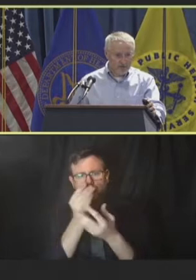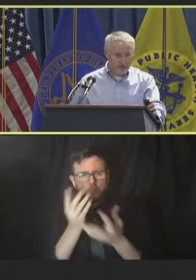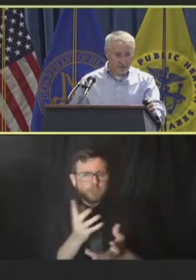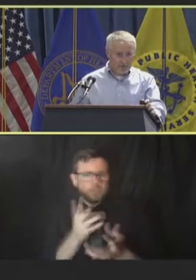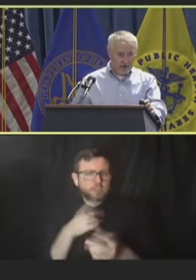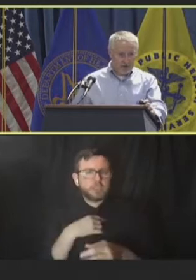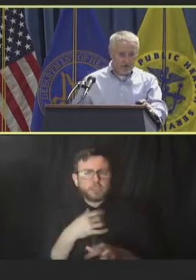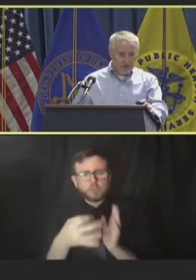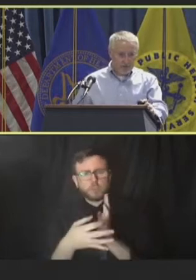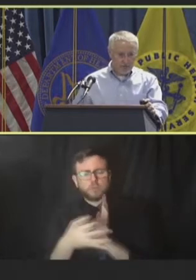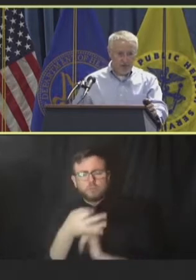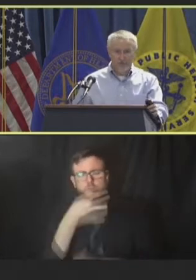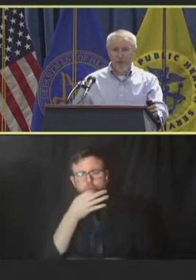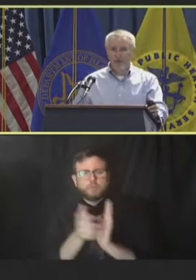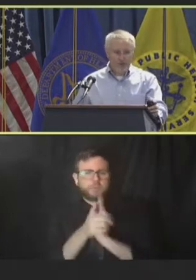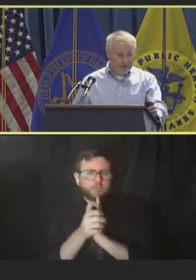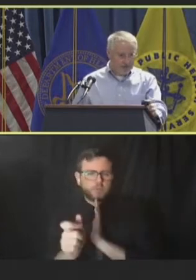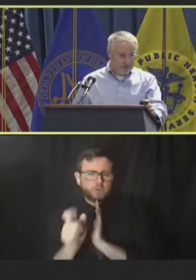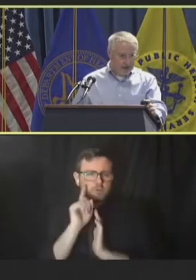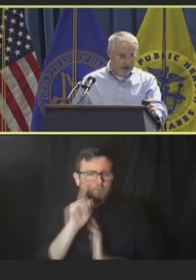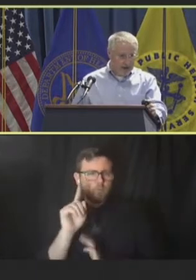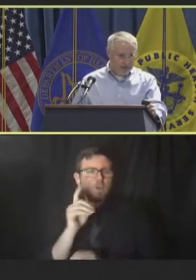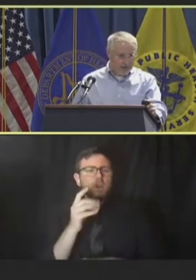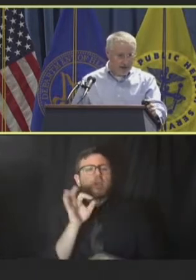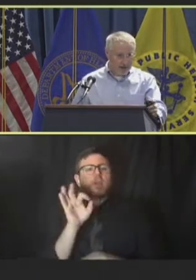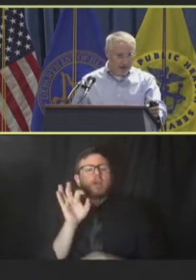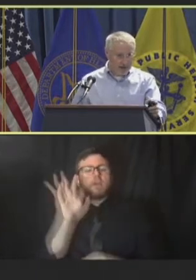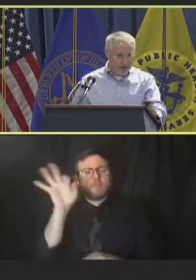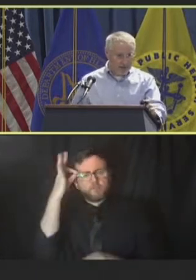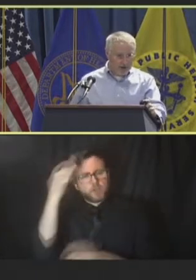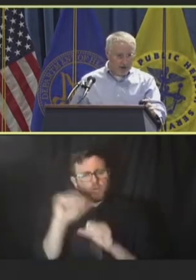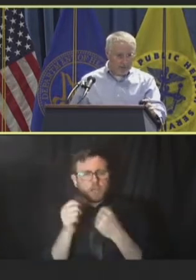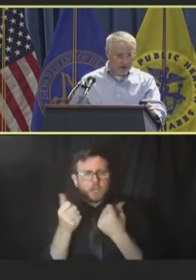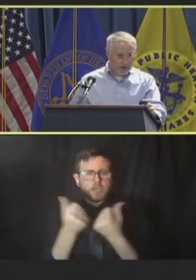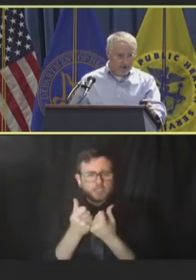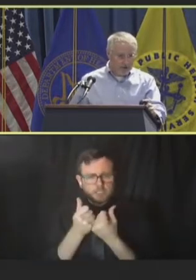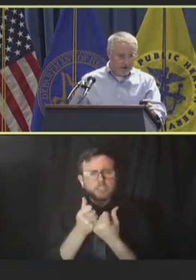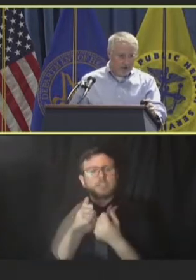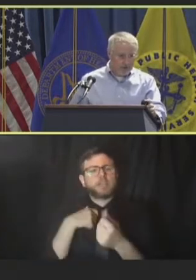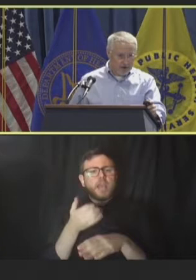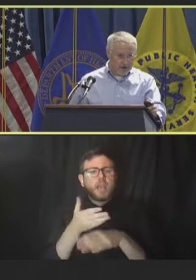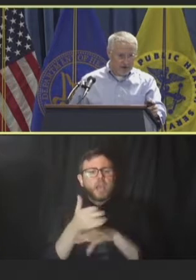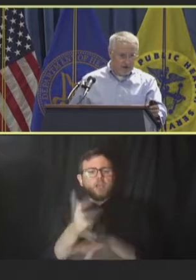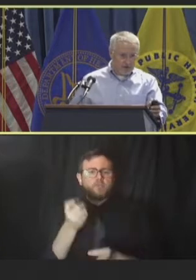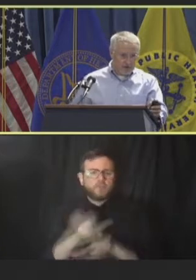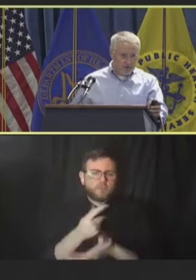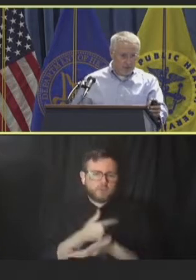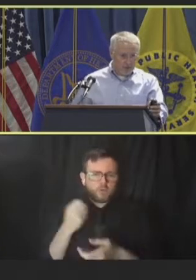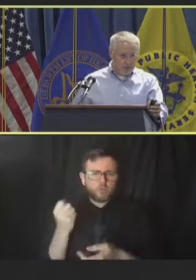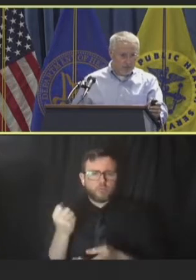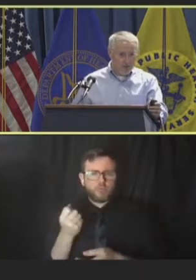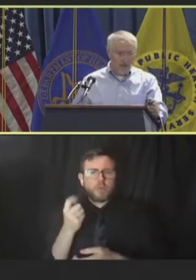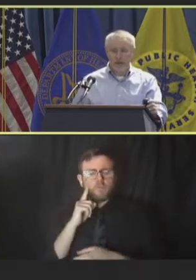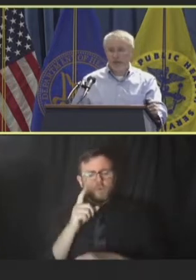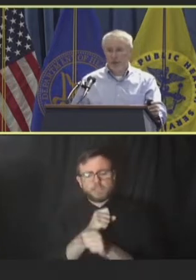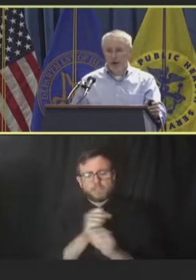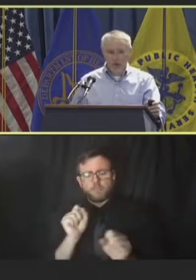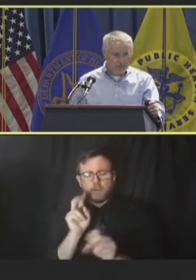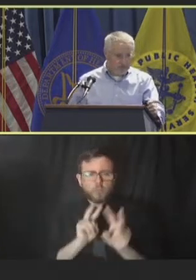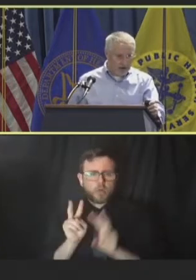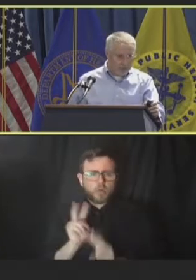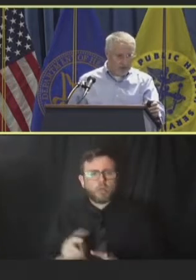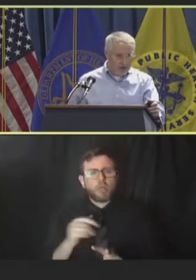analyses, interpretation, and presenting vaccine safety data, and then providing updates on the COVID-19 vaccine work group and the